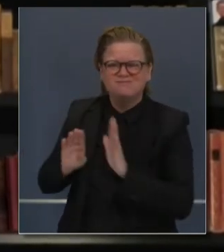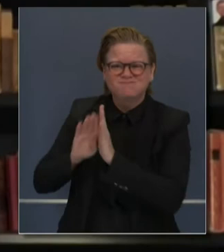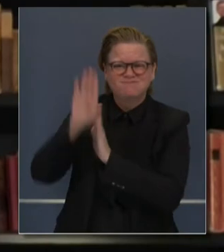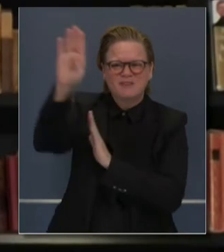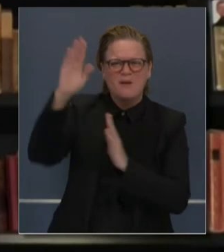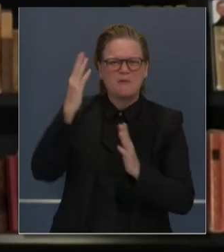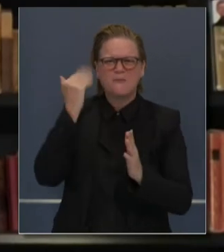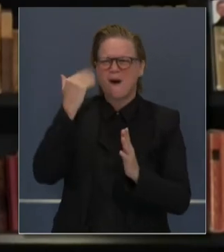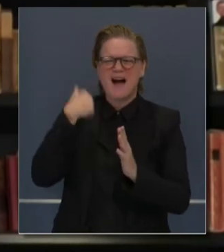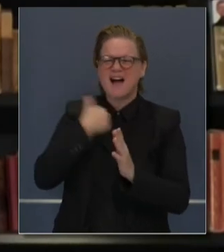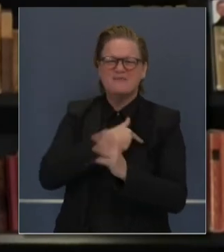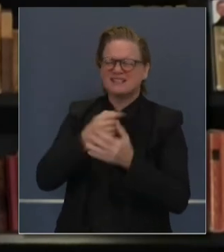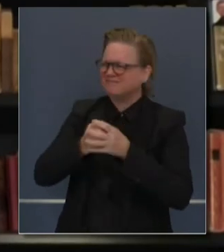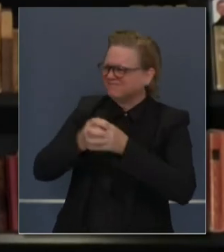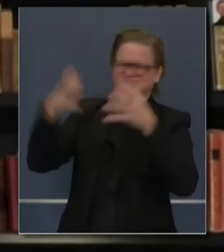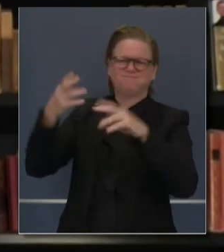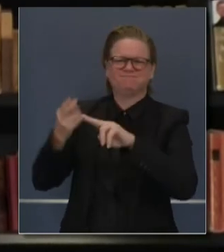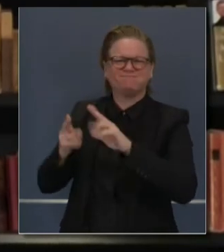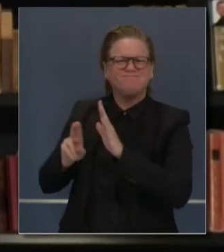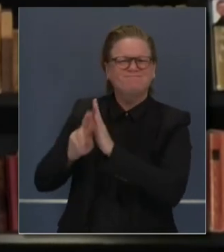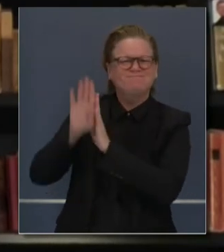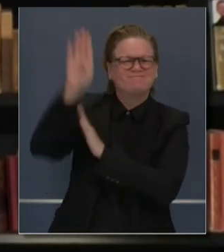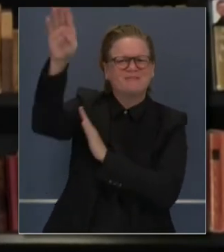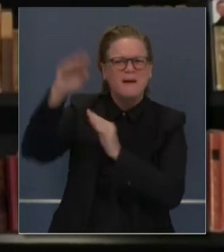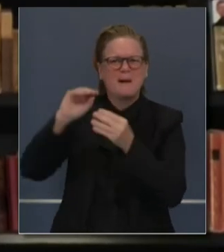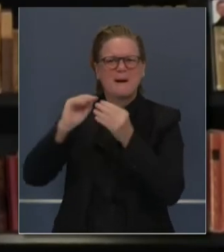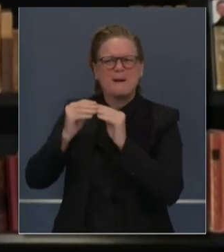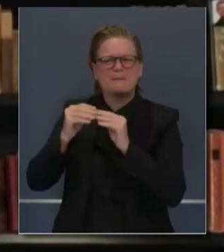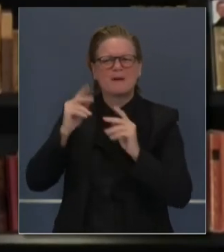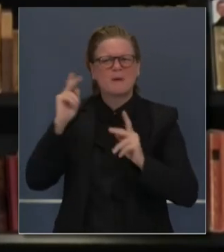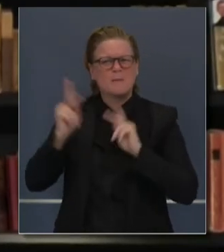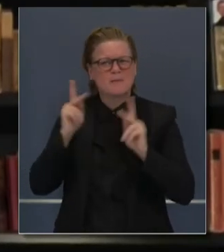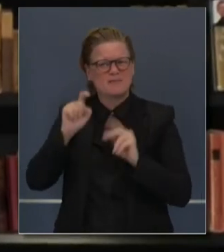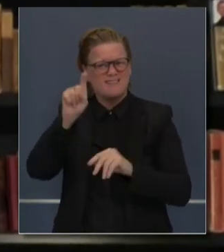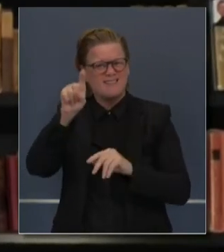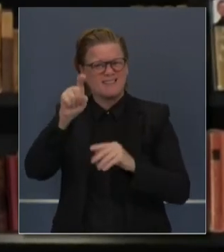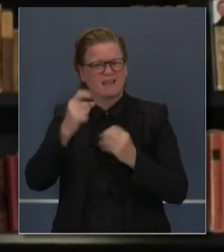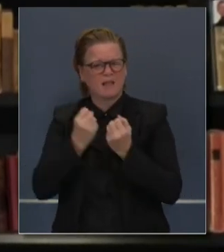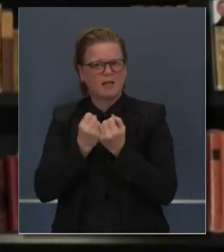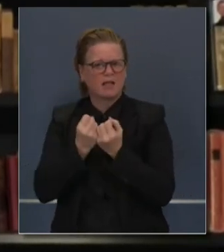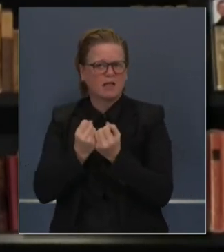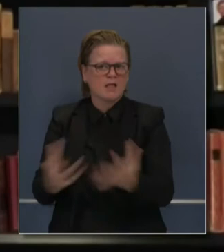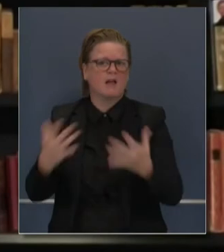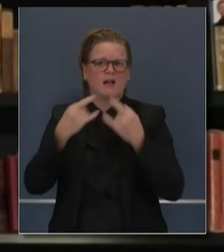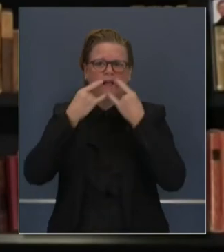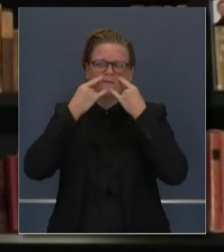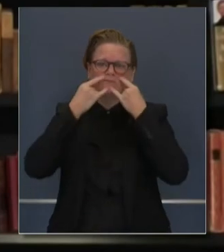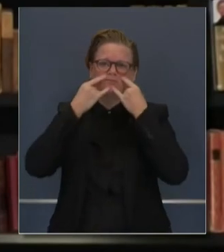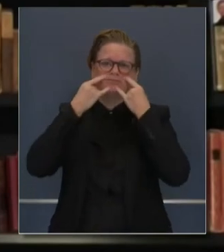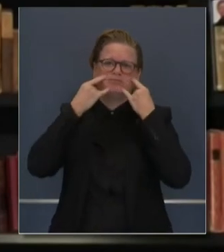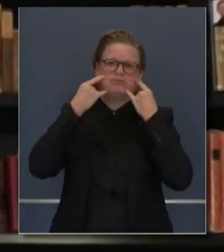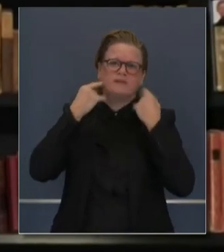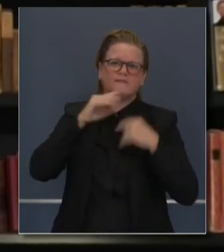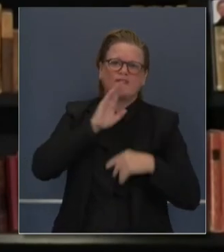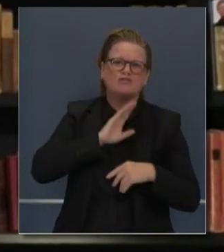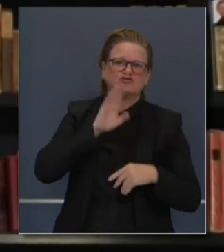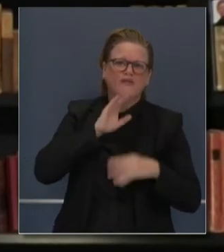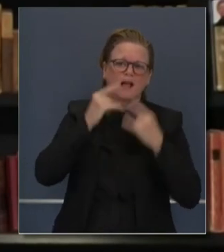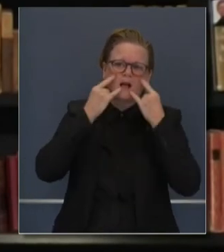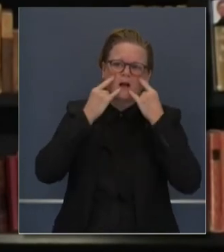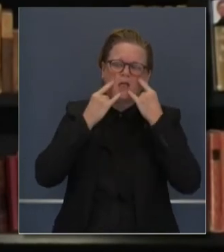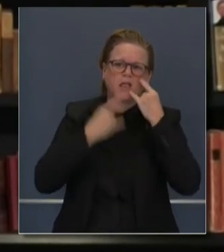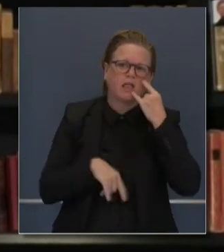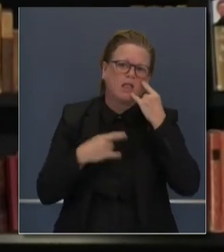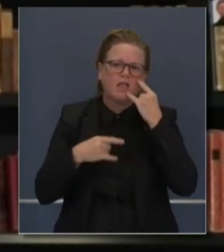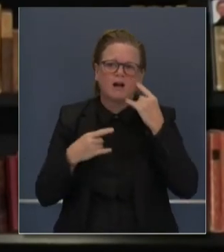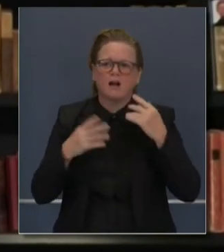just people are tired of dealing with the pandemic? And if so, does that mean, as you're looking at these more strict stay-at-home orders like we have